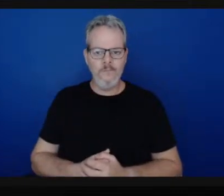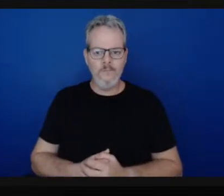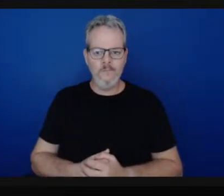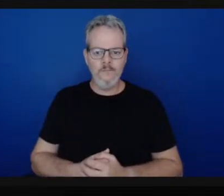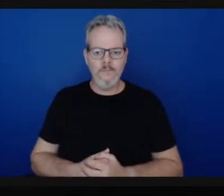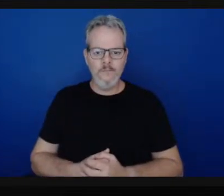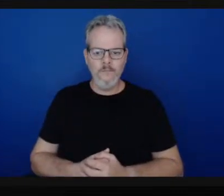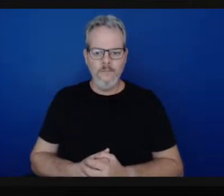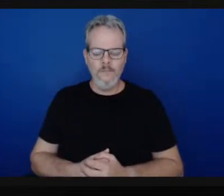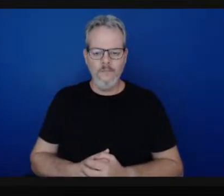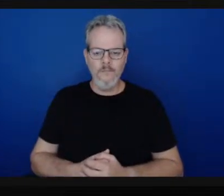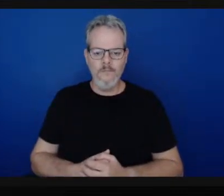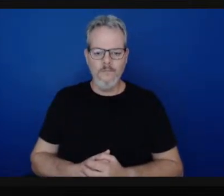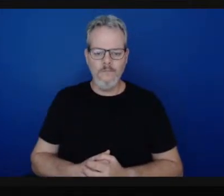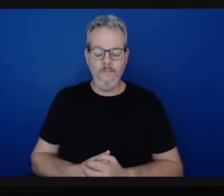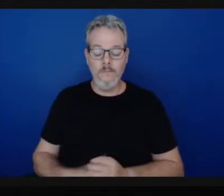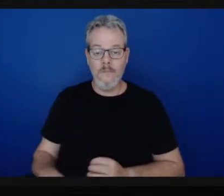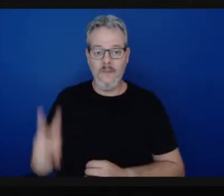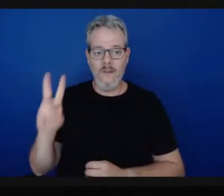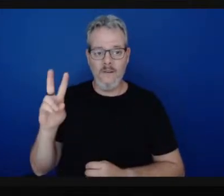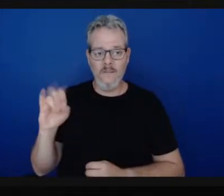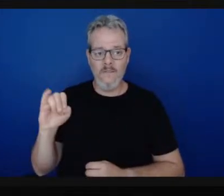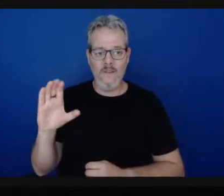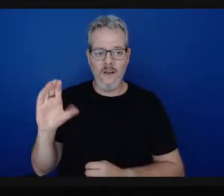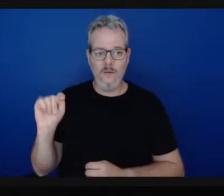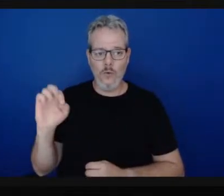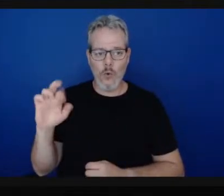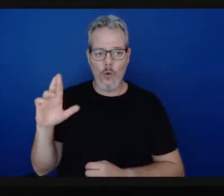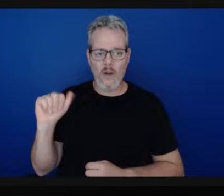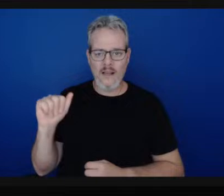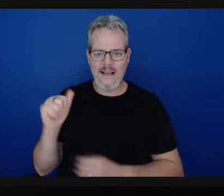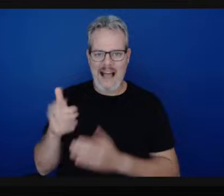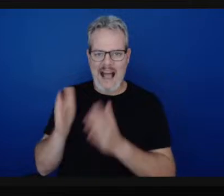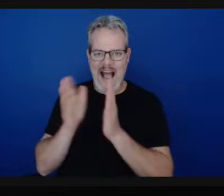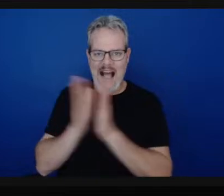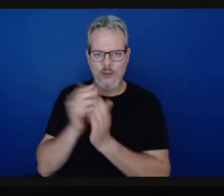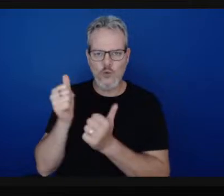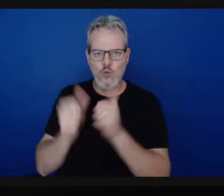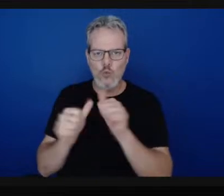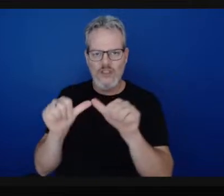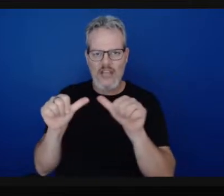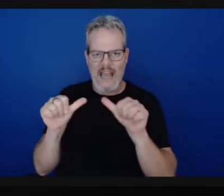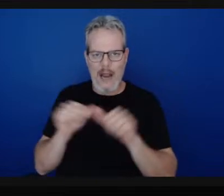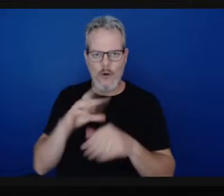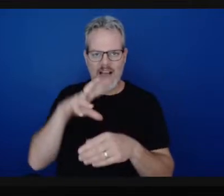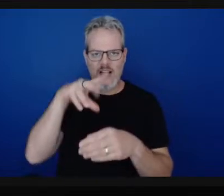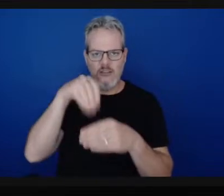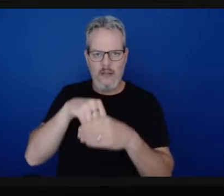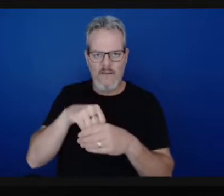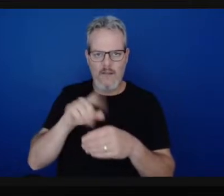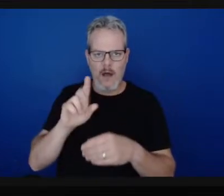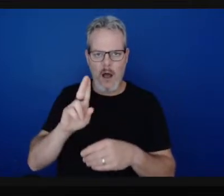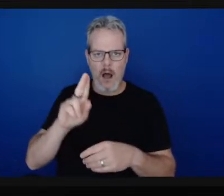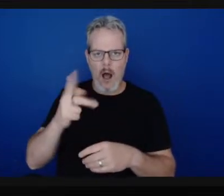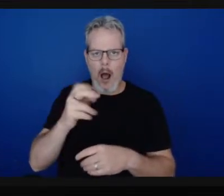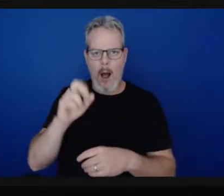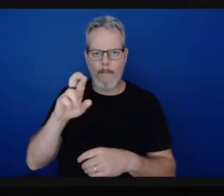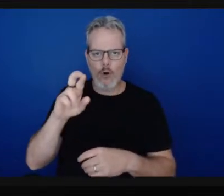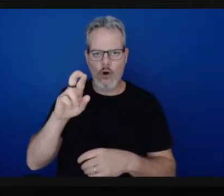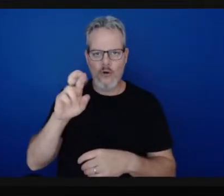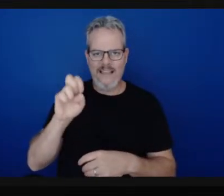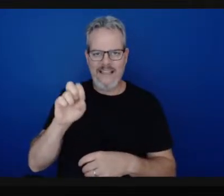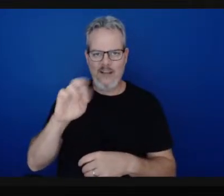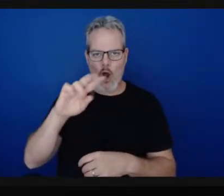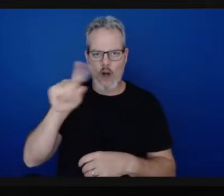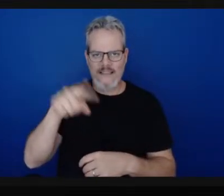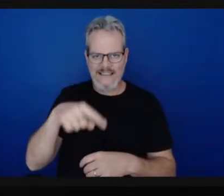Okay, so Victoria asked what areas comprise the upper rift zone. We're talking about the upper east rift zone and the